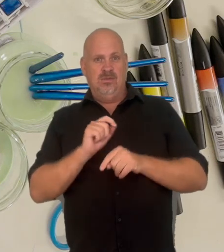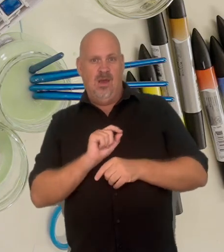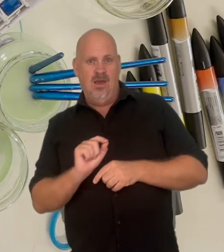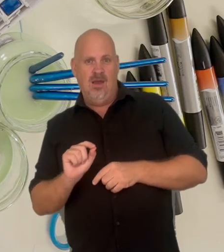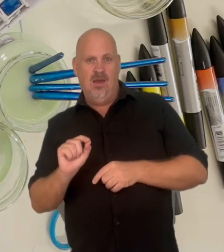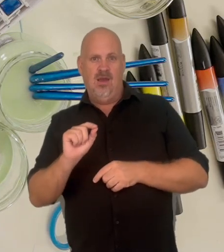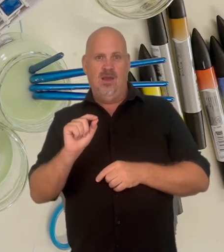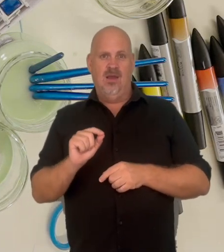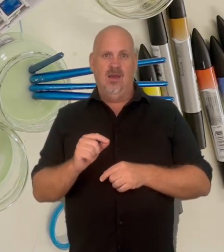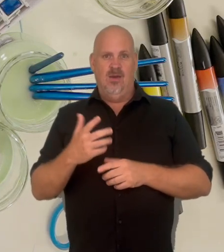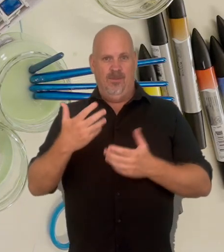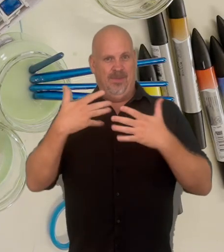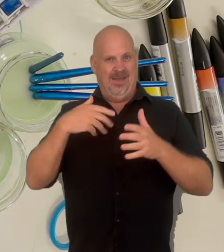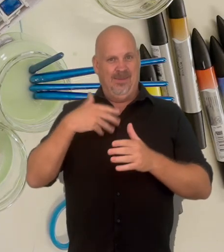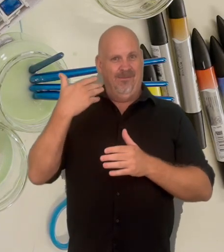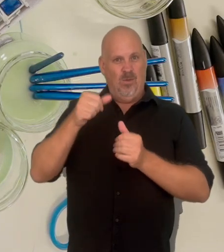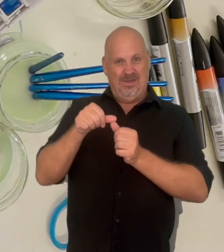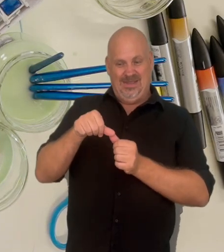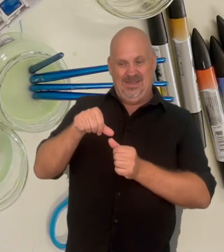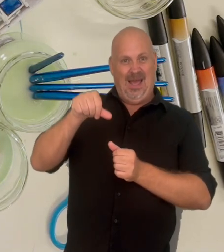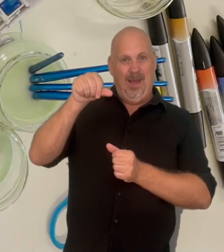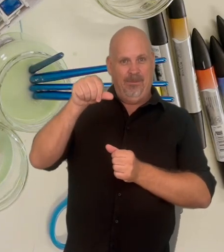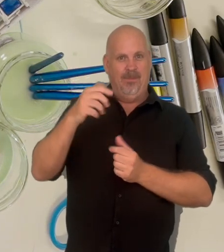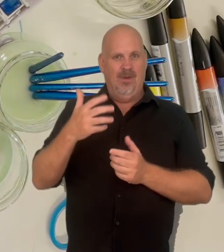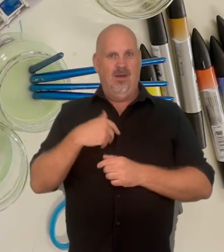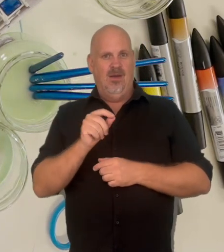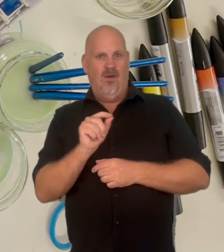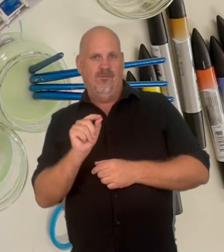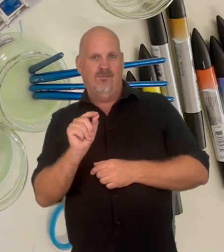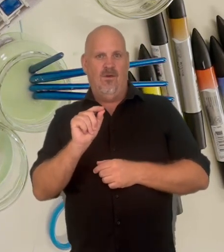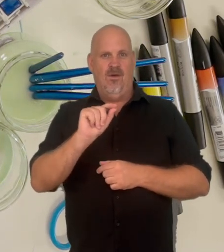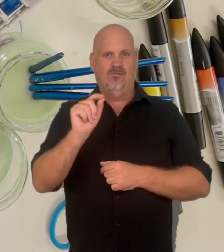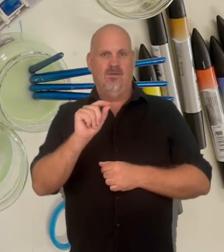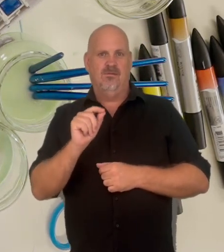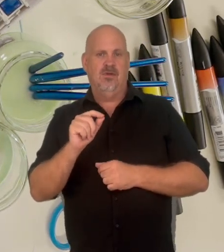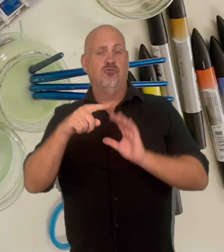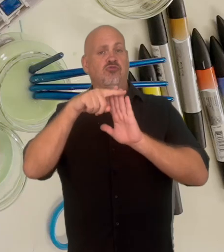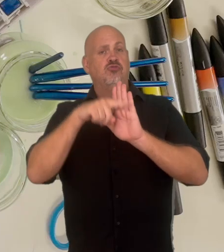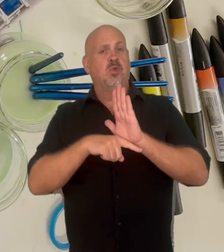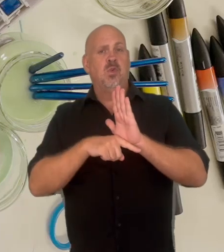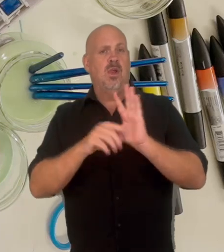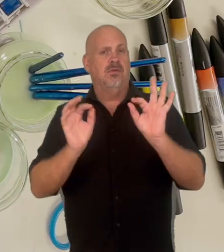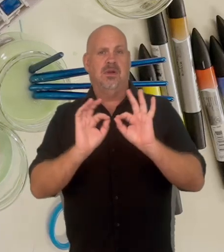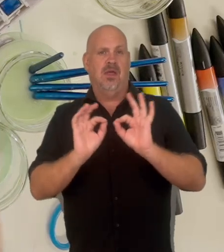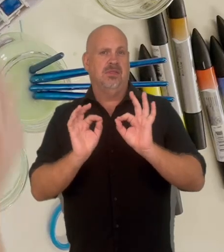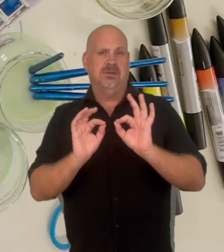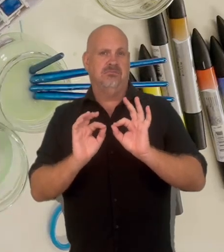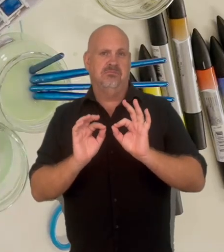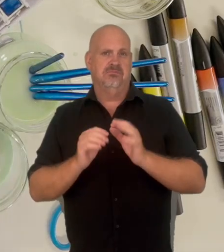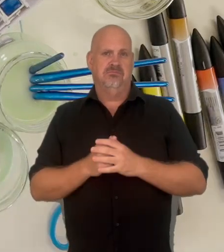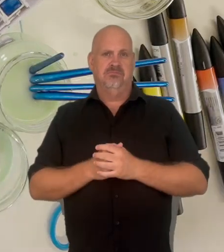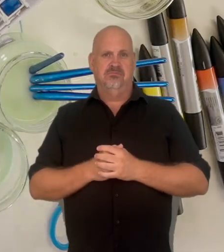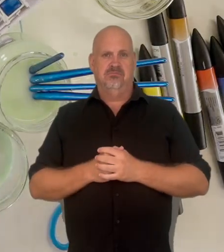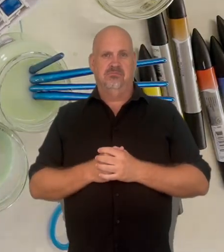we taped up the painting, the drawing. And there are no rules in this. There